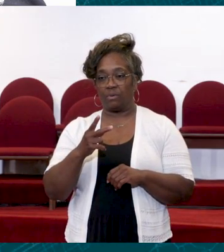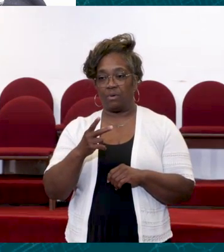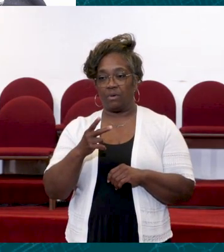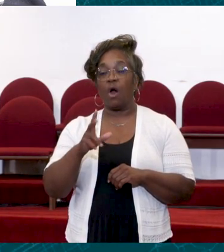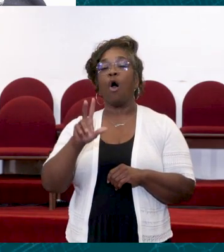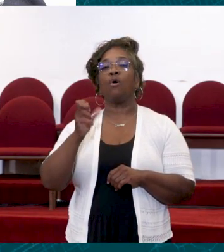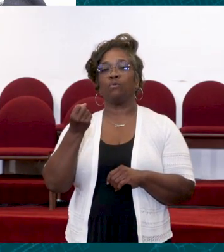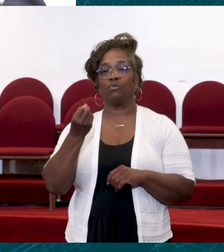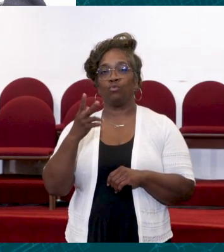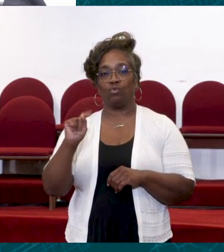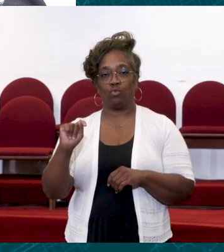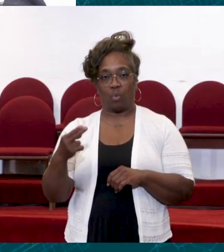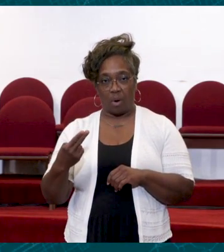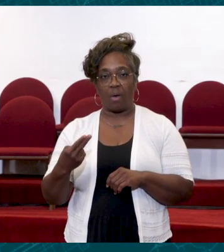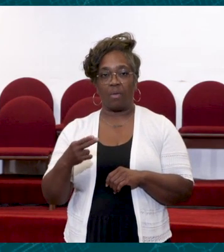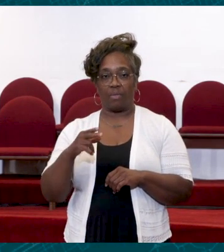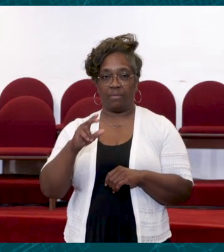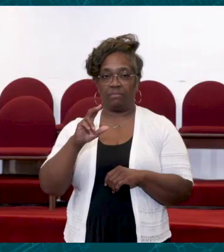serve you in District 3.